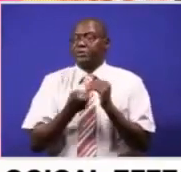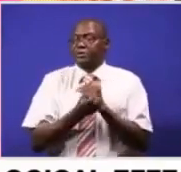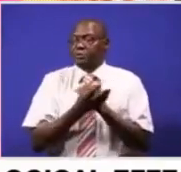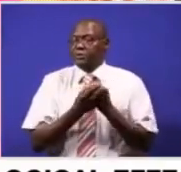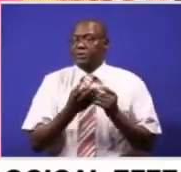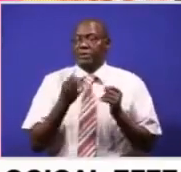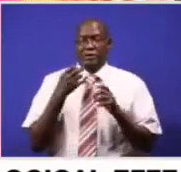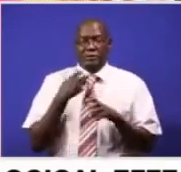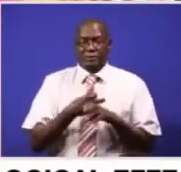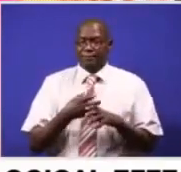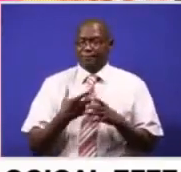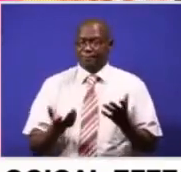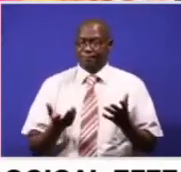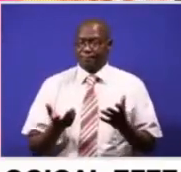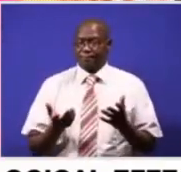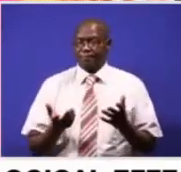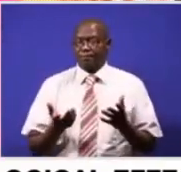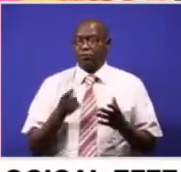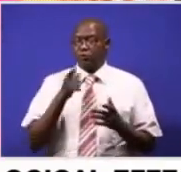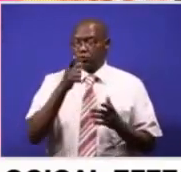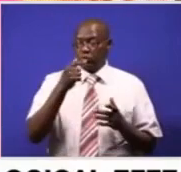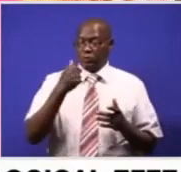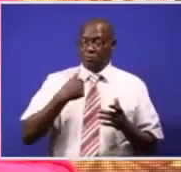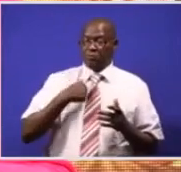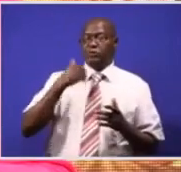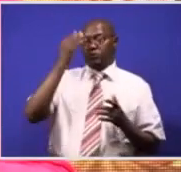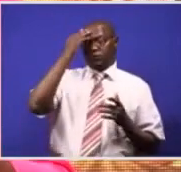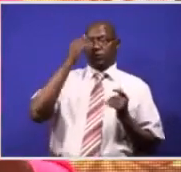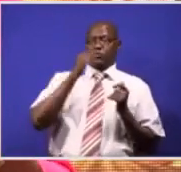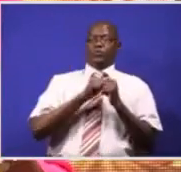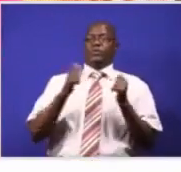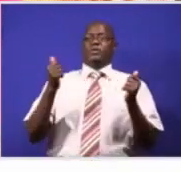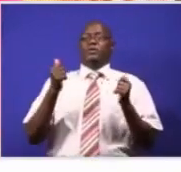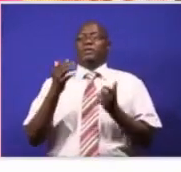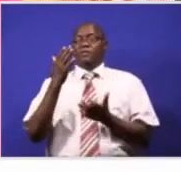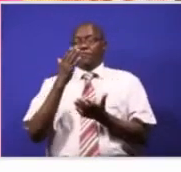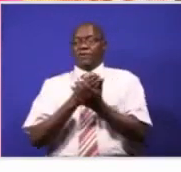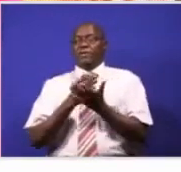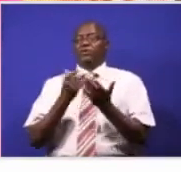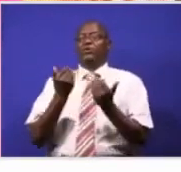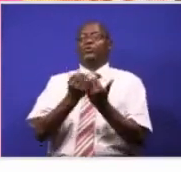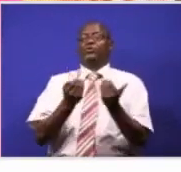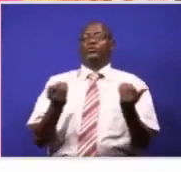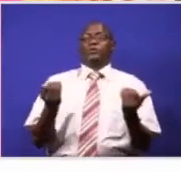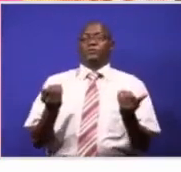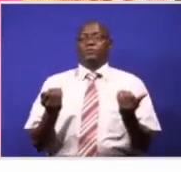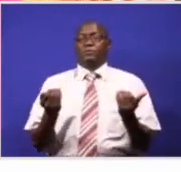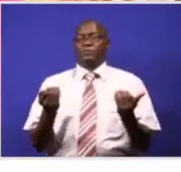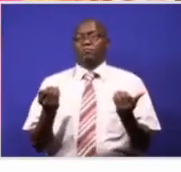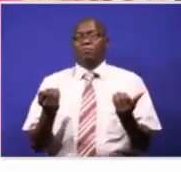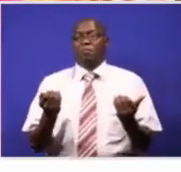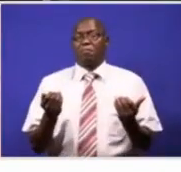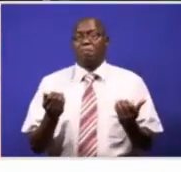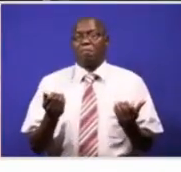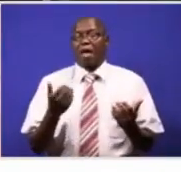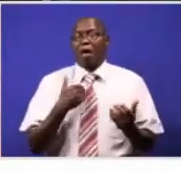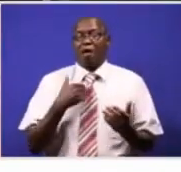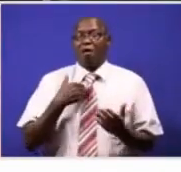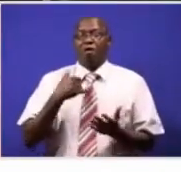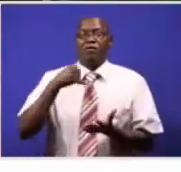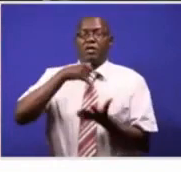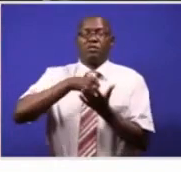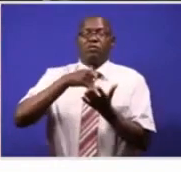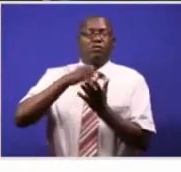explain what is going on. You and I know too well, and it's a fact, children do not get involved